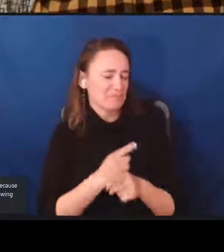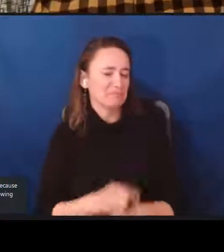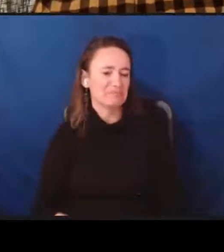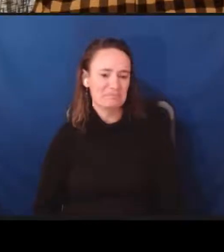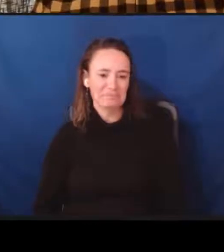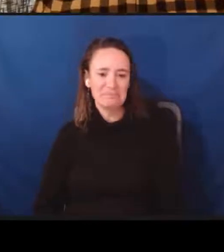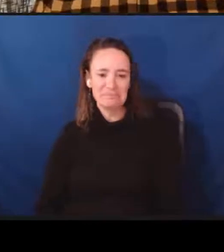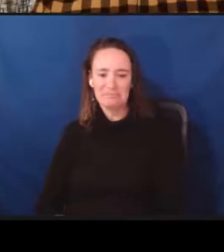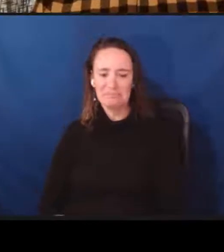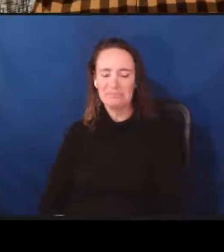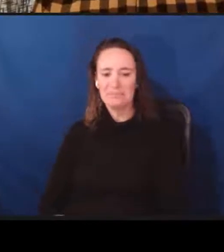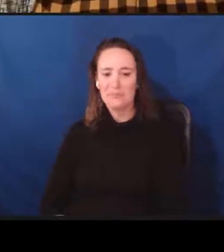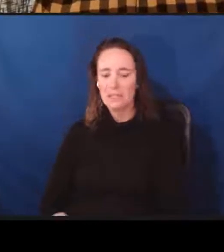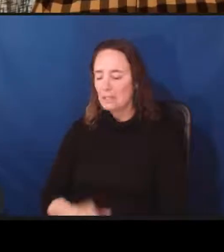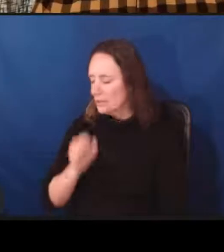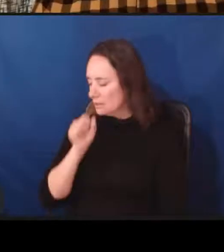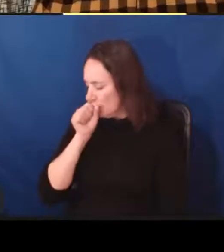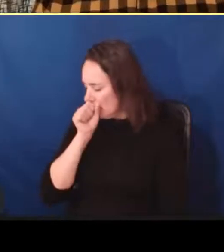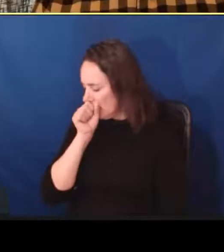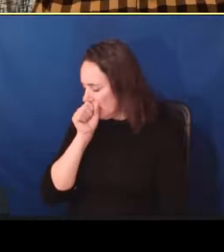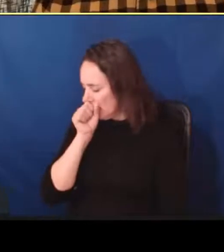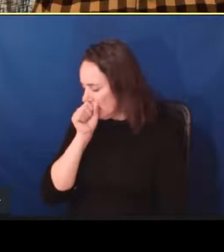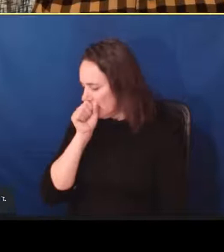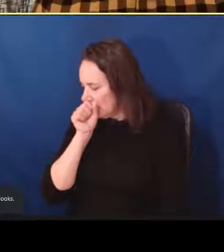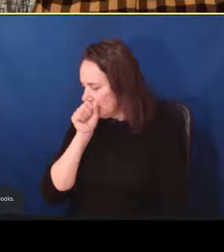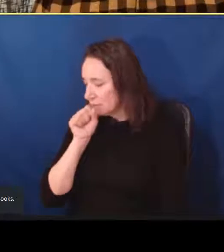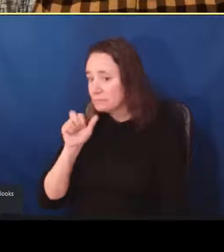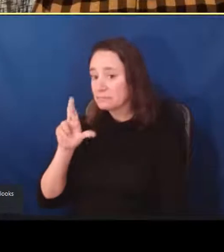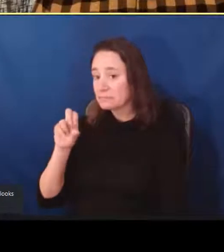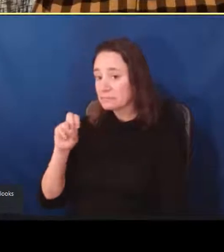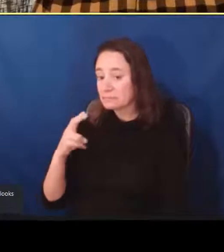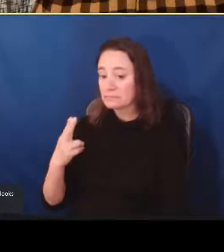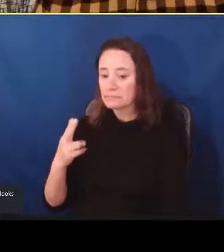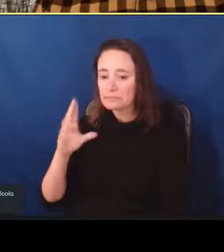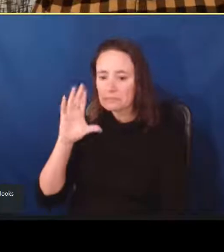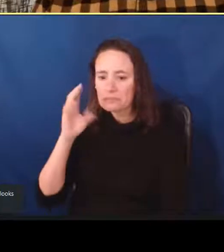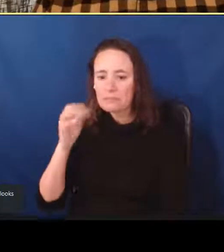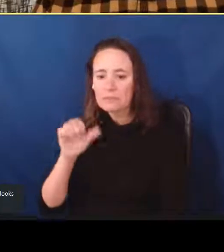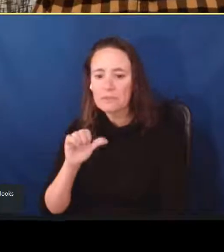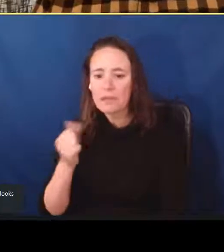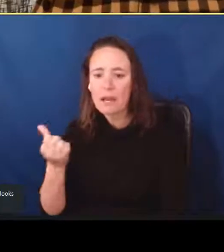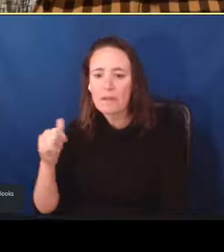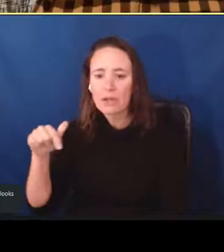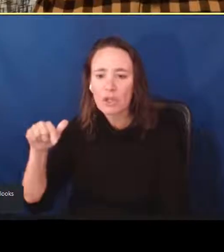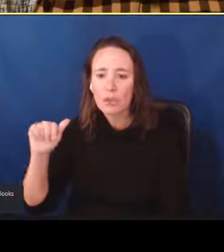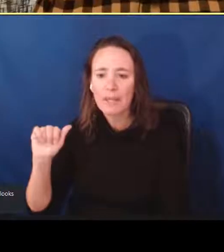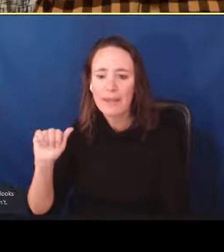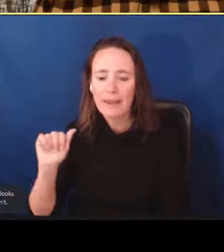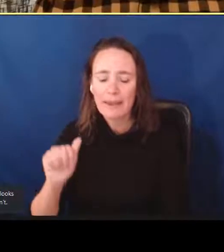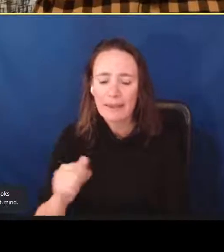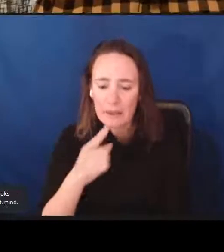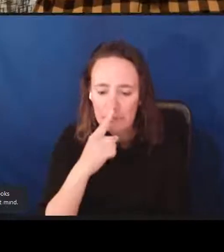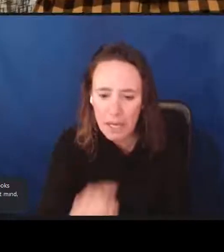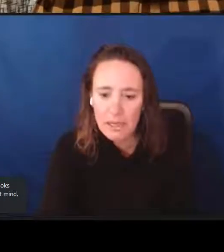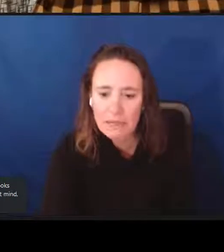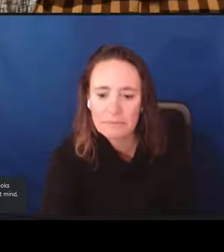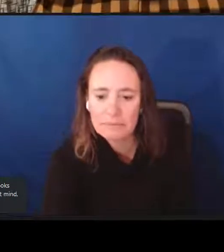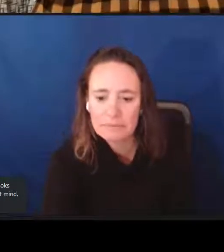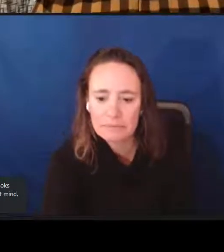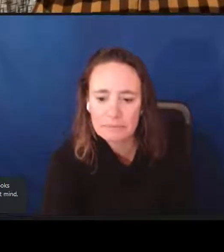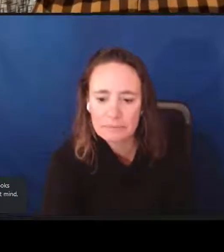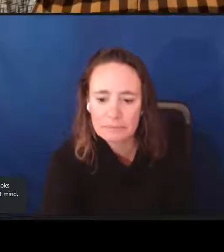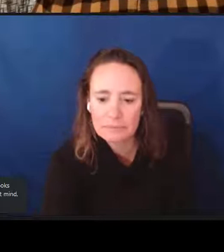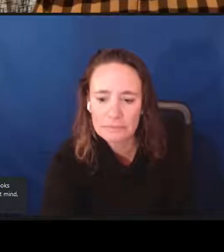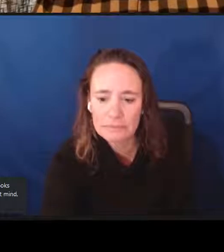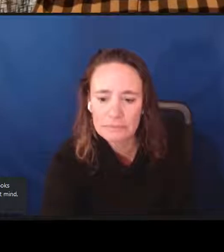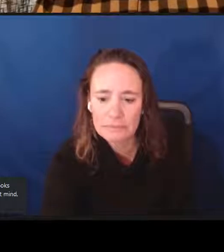Perfect, thank you. Yeah, sure. Sarah, it looks like we have another question, if you don't mind. I don't mind. And I